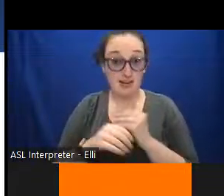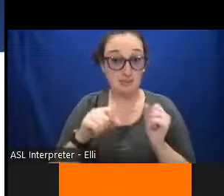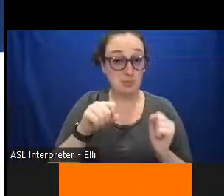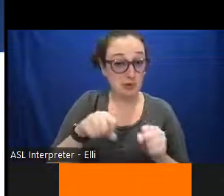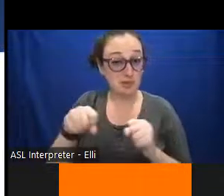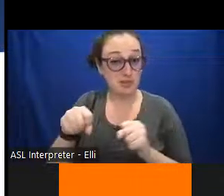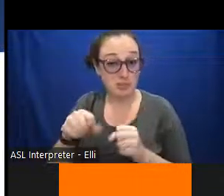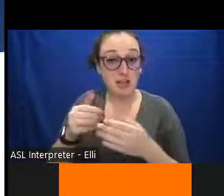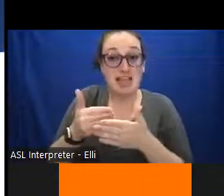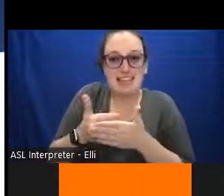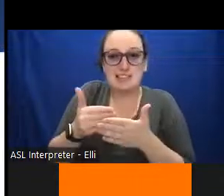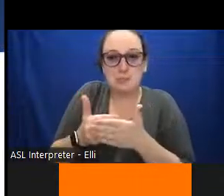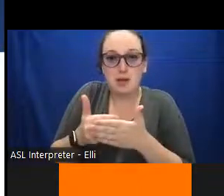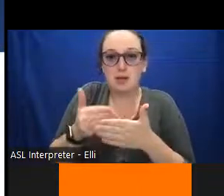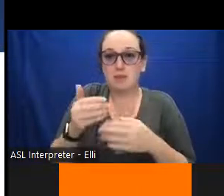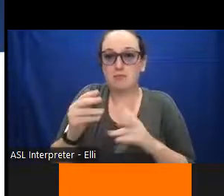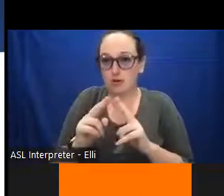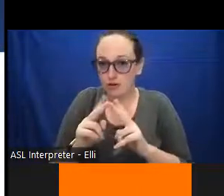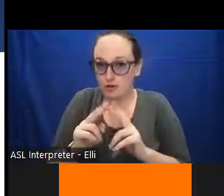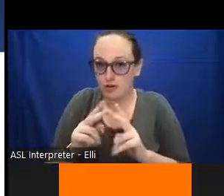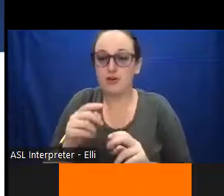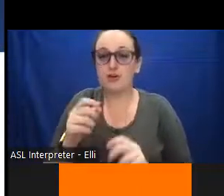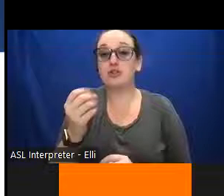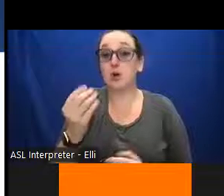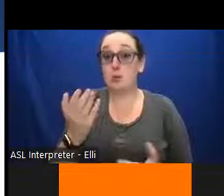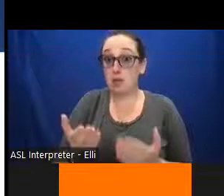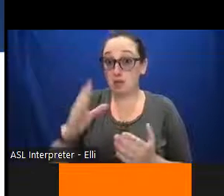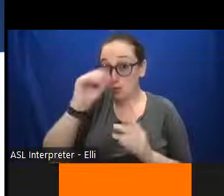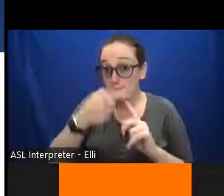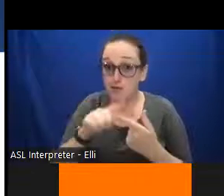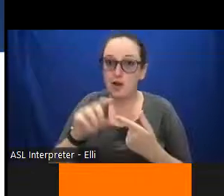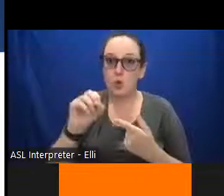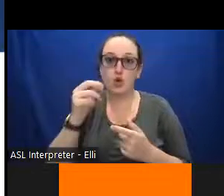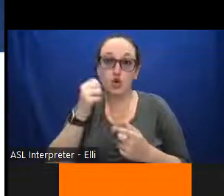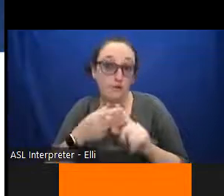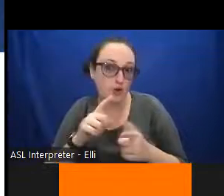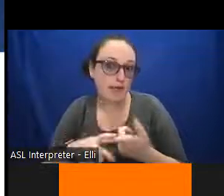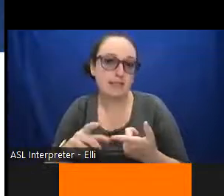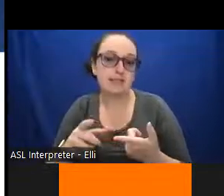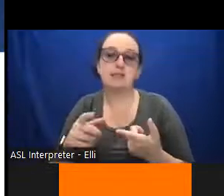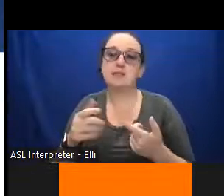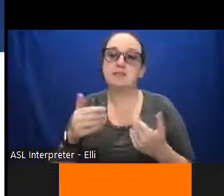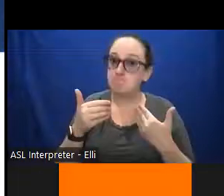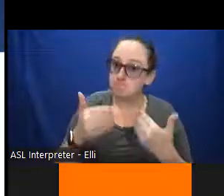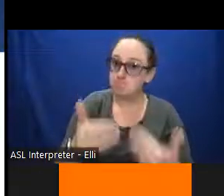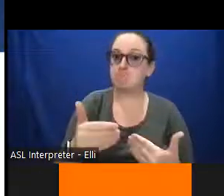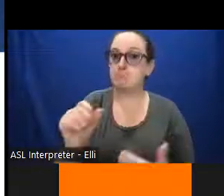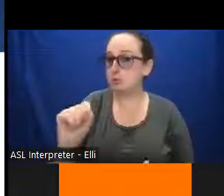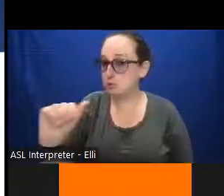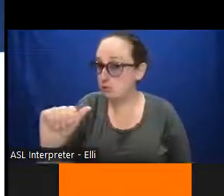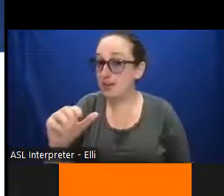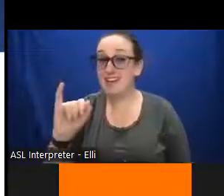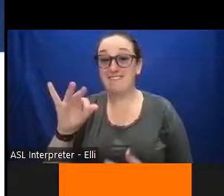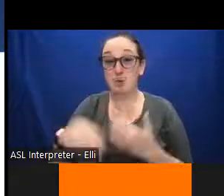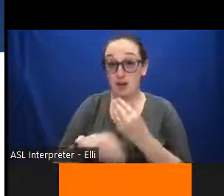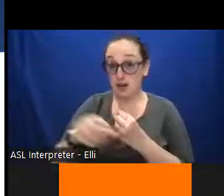intimate partner violence, so maybe on campus, this is a boyfriend-girlfriend situation. If you add that